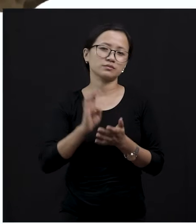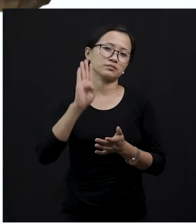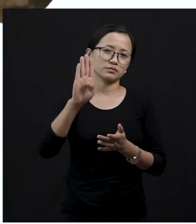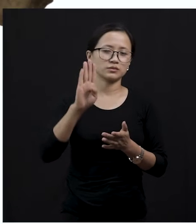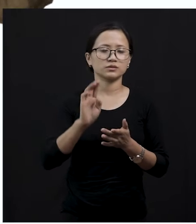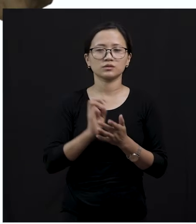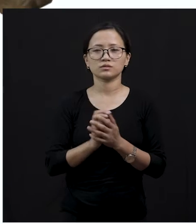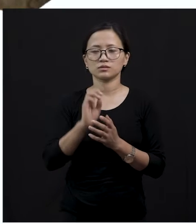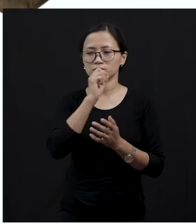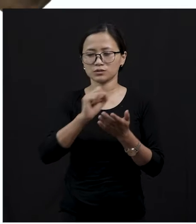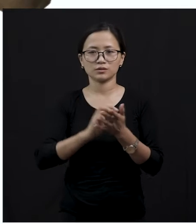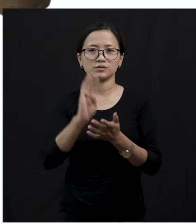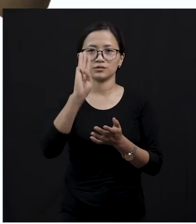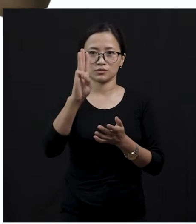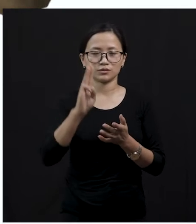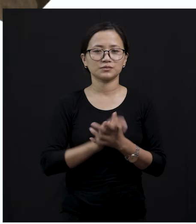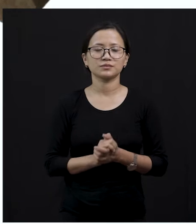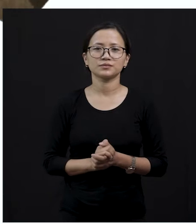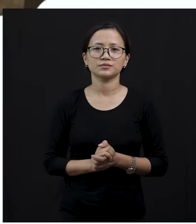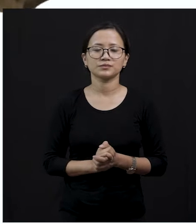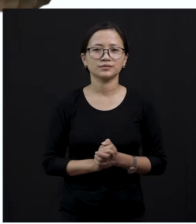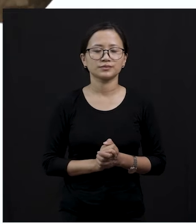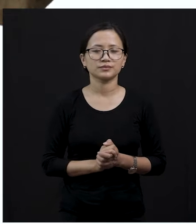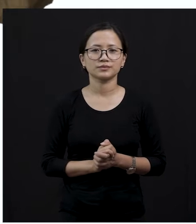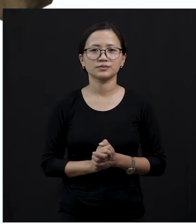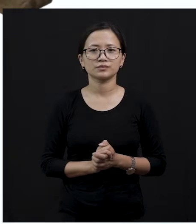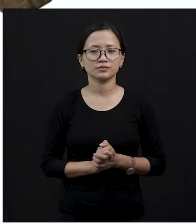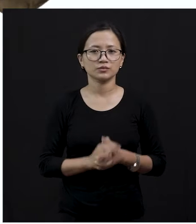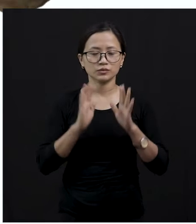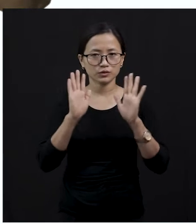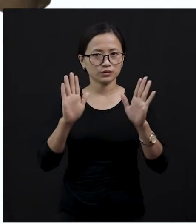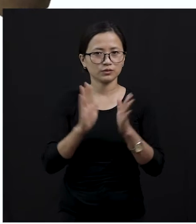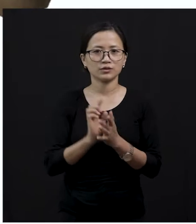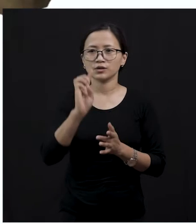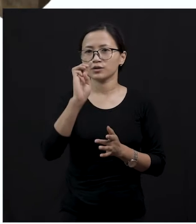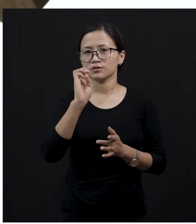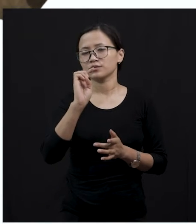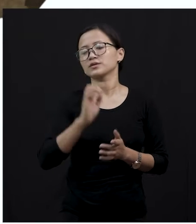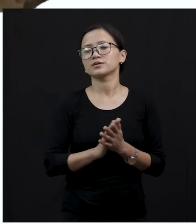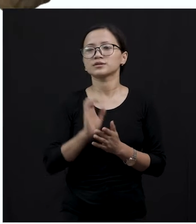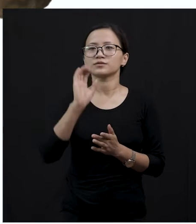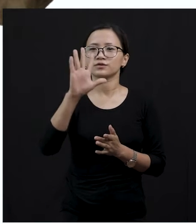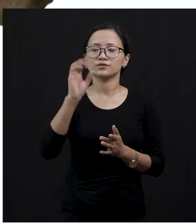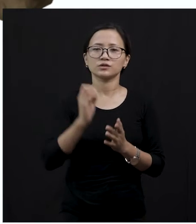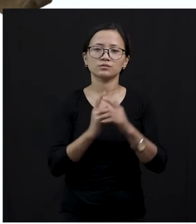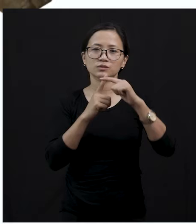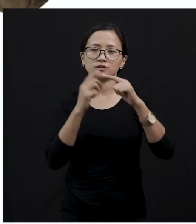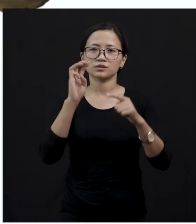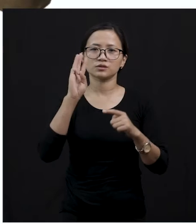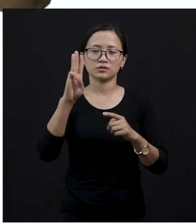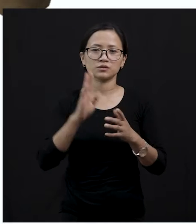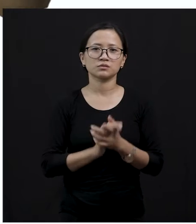3. All right, these three ones can be written as 3. So we have 50 plus